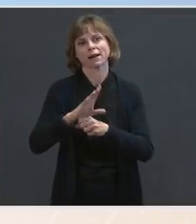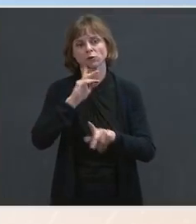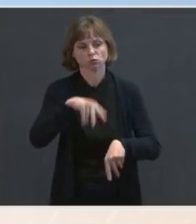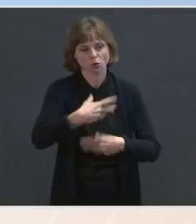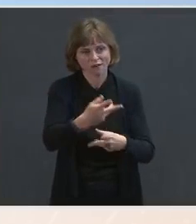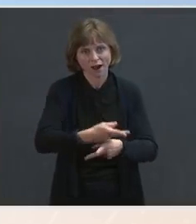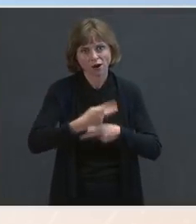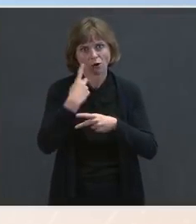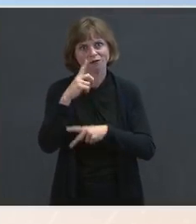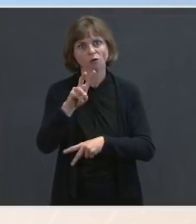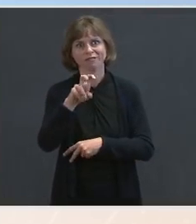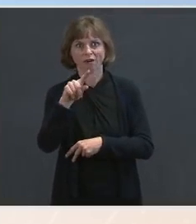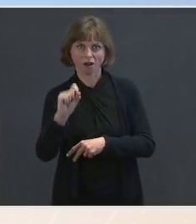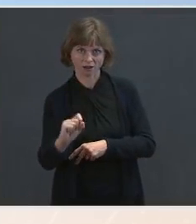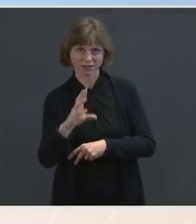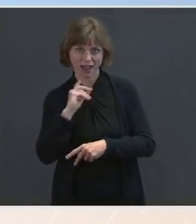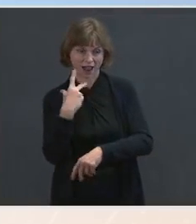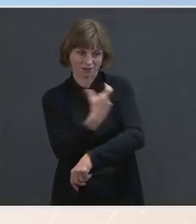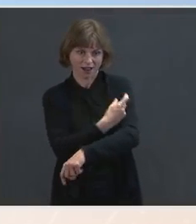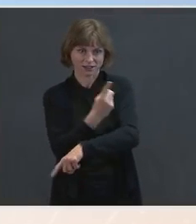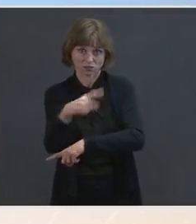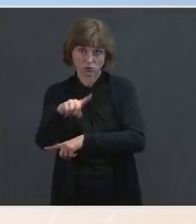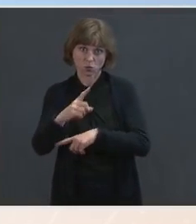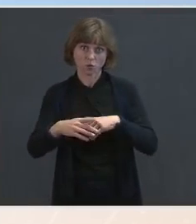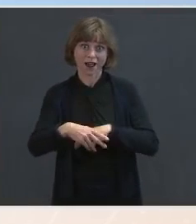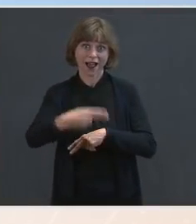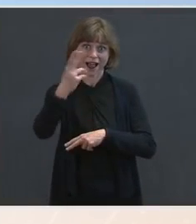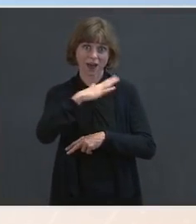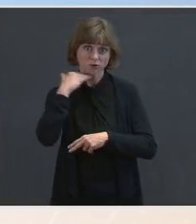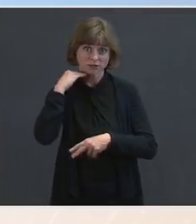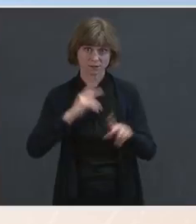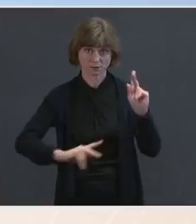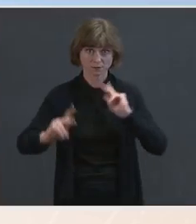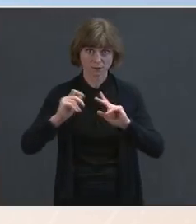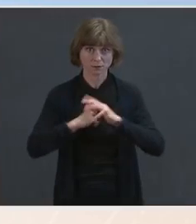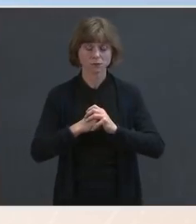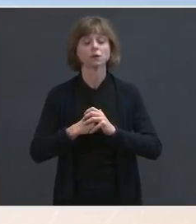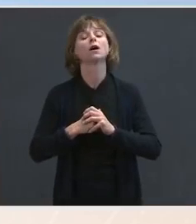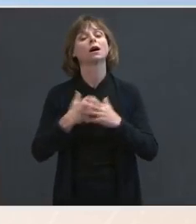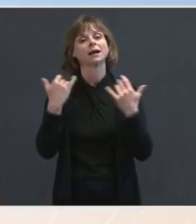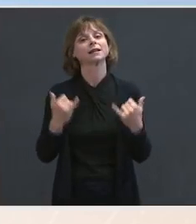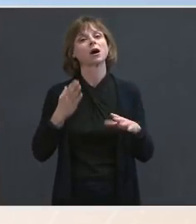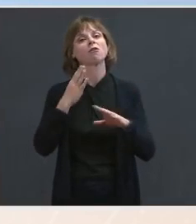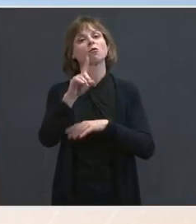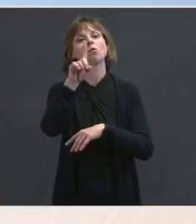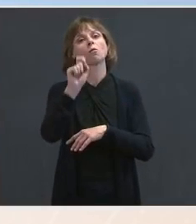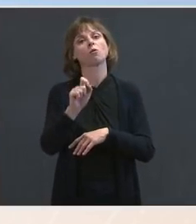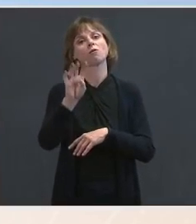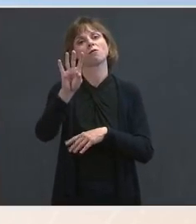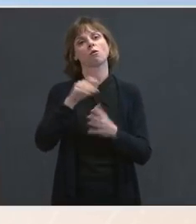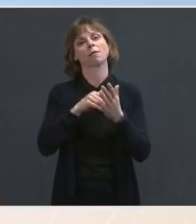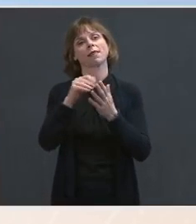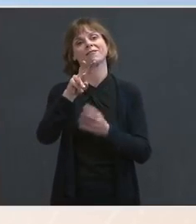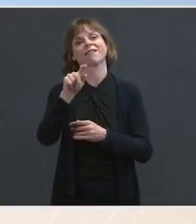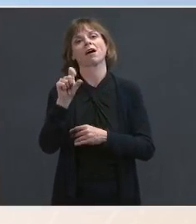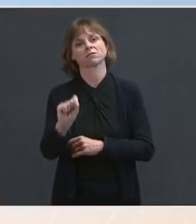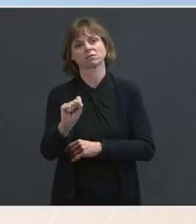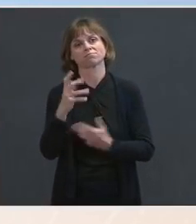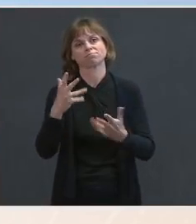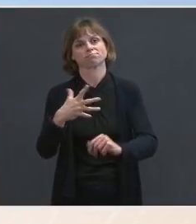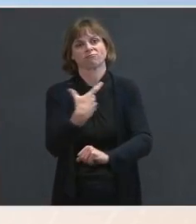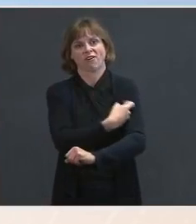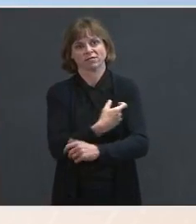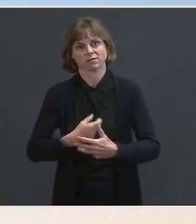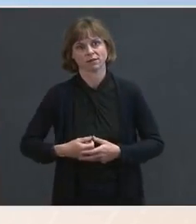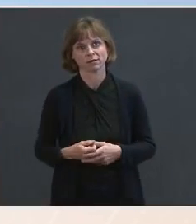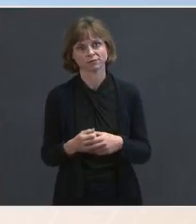to those most at risk. To date, more than 1.4 million veterans have been vaccinated, with